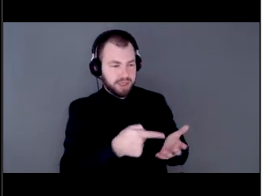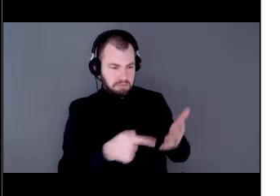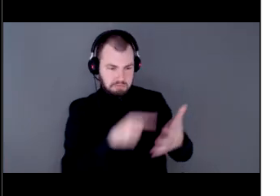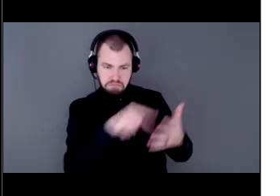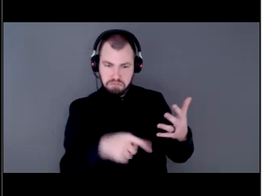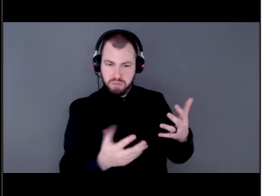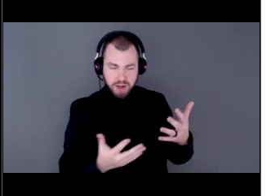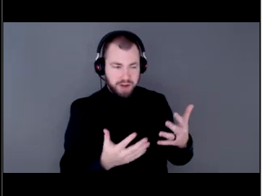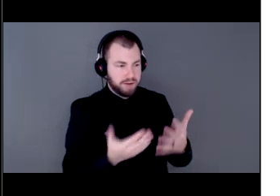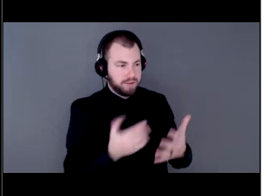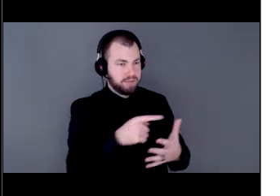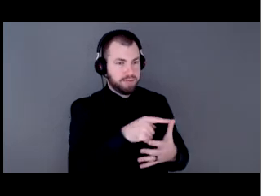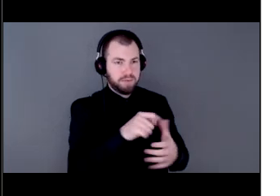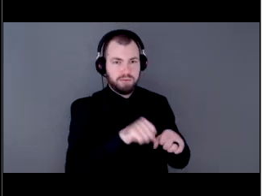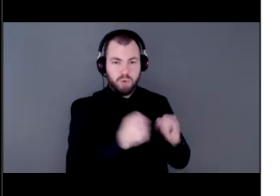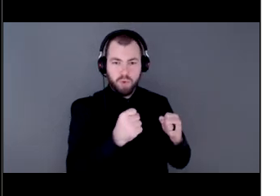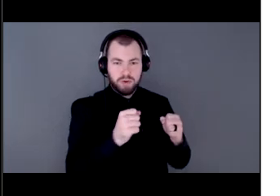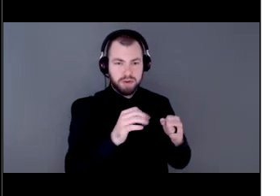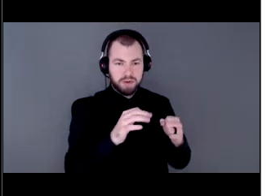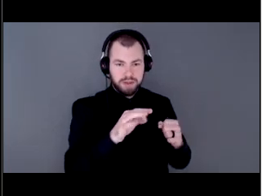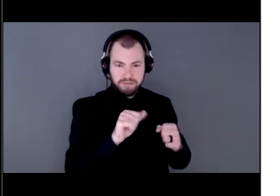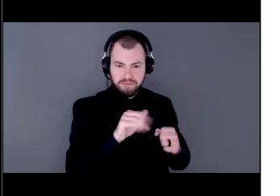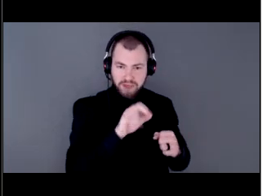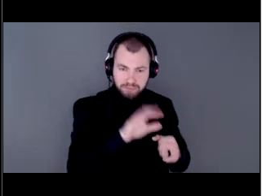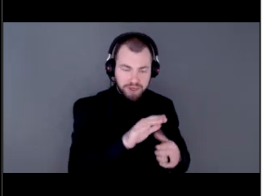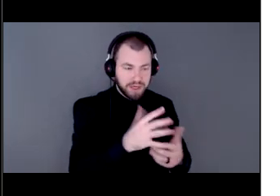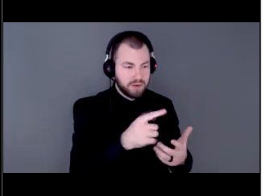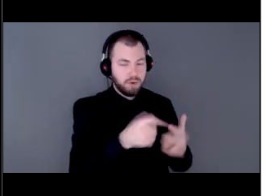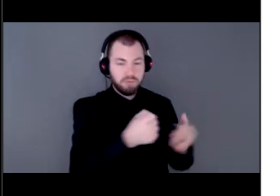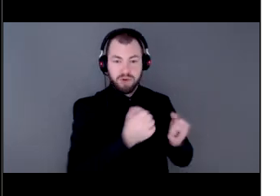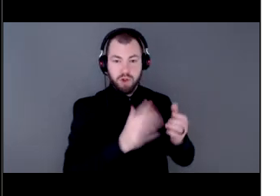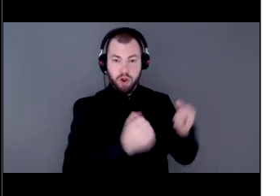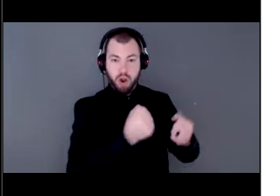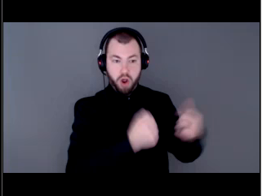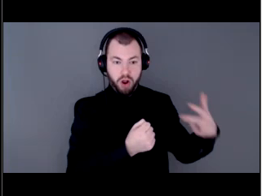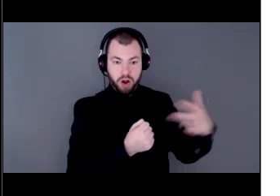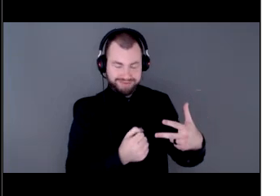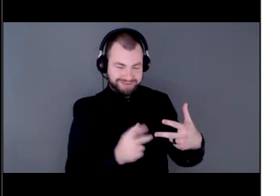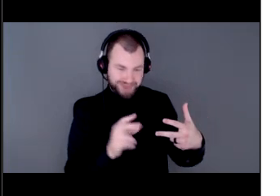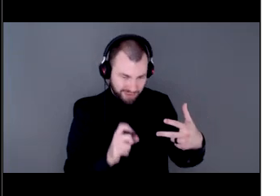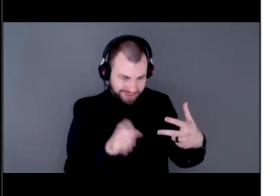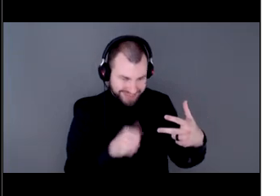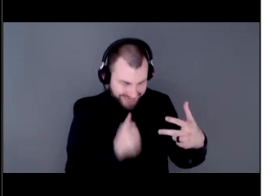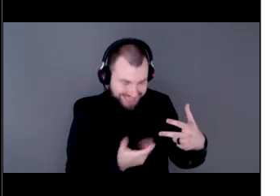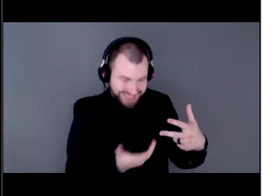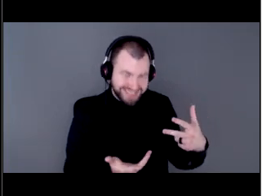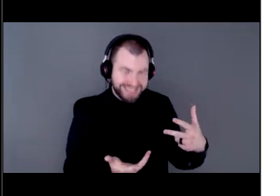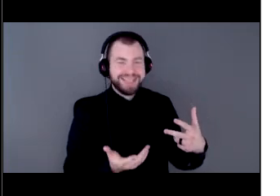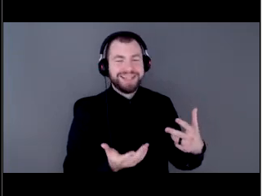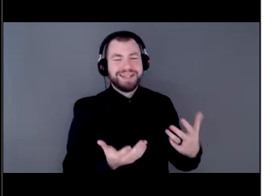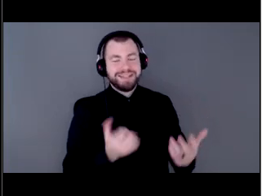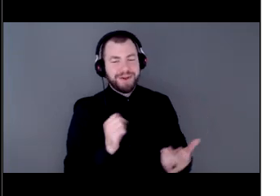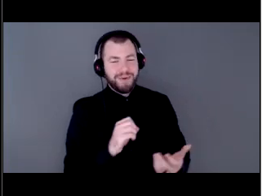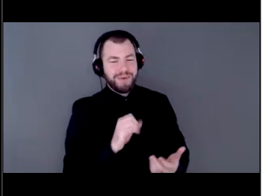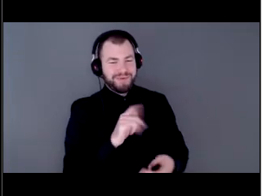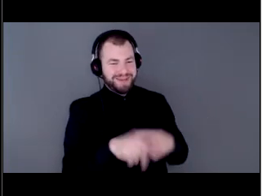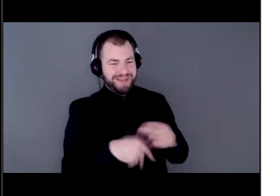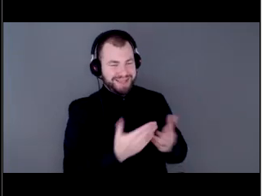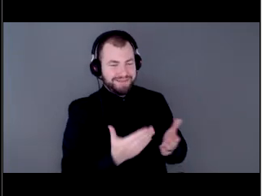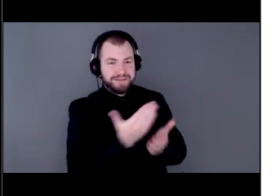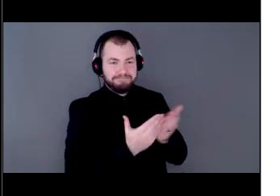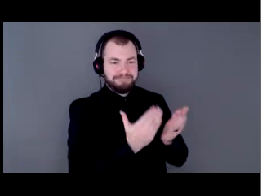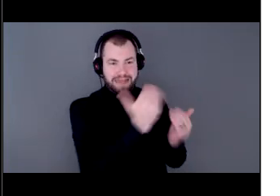broken fabric, or should they bring in their car? No, they should not bring in their car. So to put some limits on